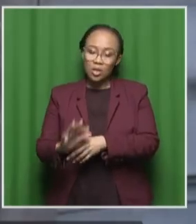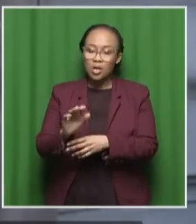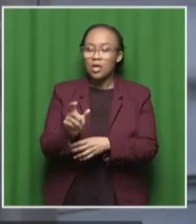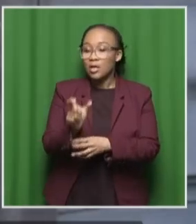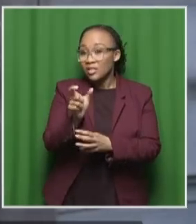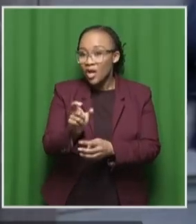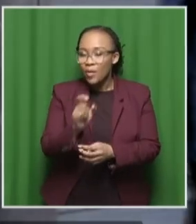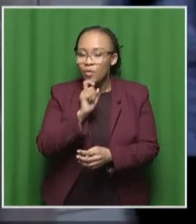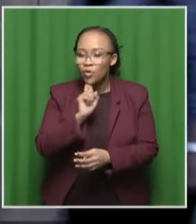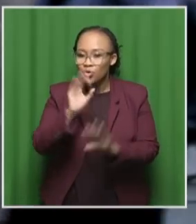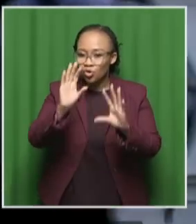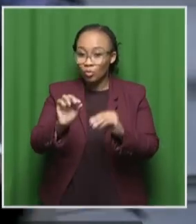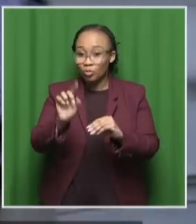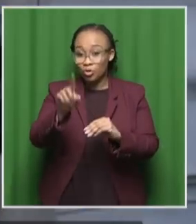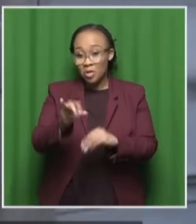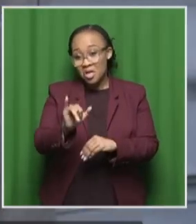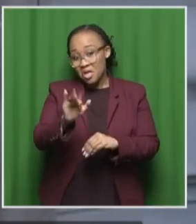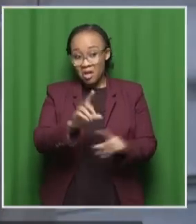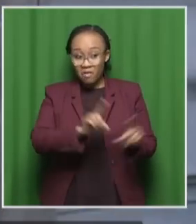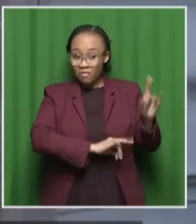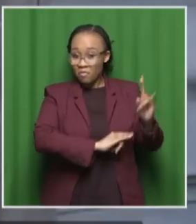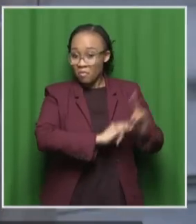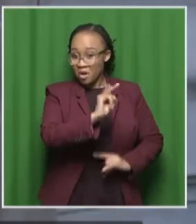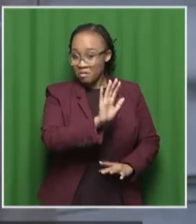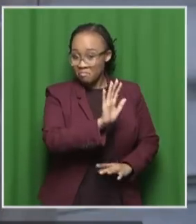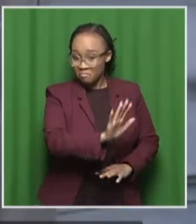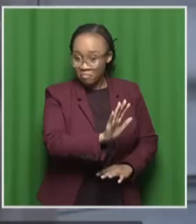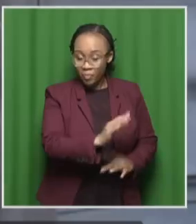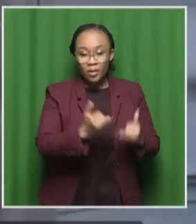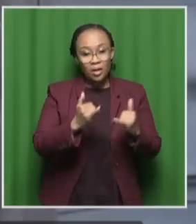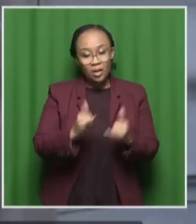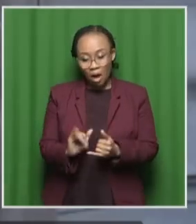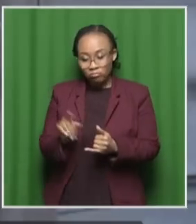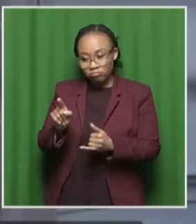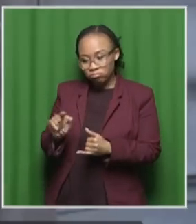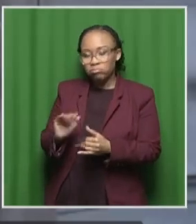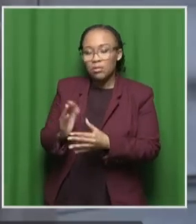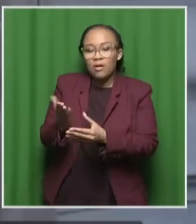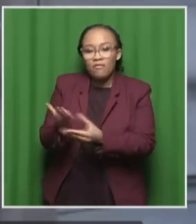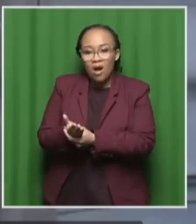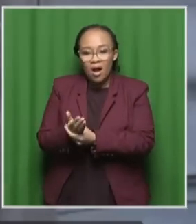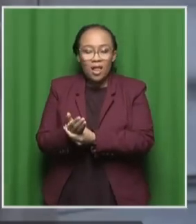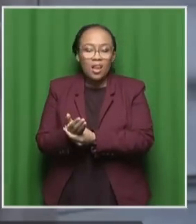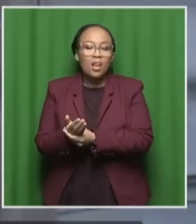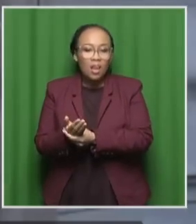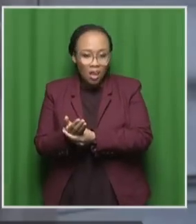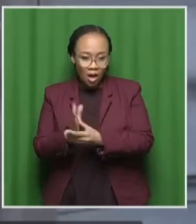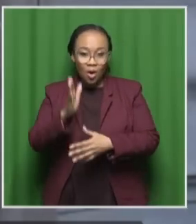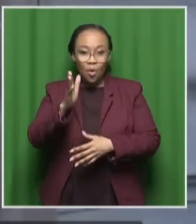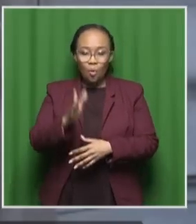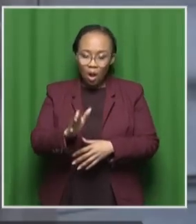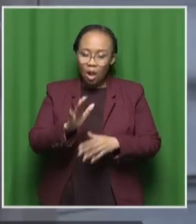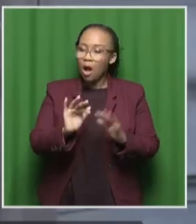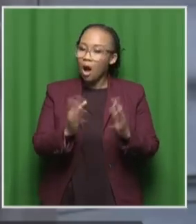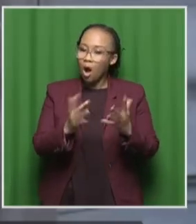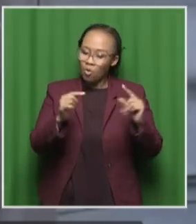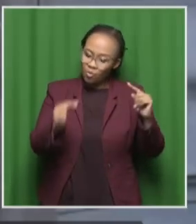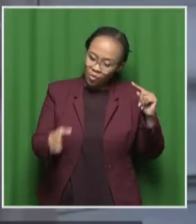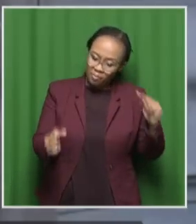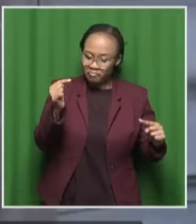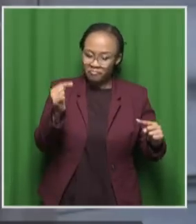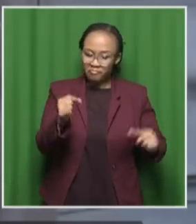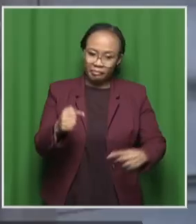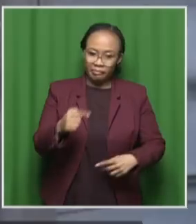successful. Of course, the SABC did file papers on the eve of this court application vehemently opposing this bid by the